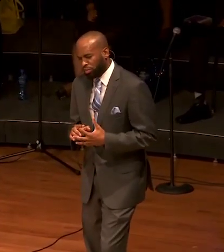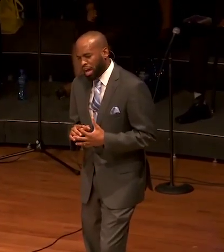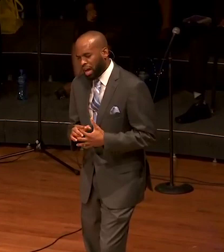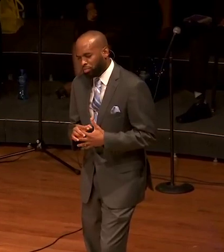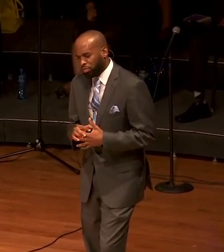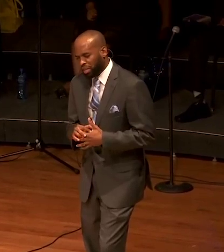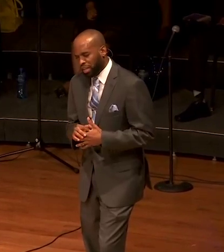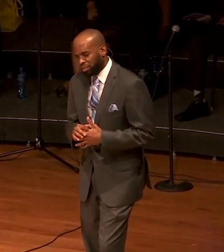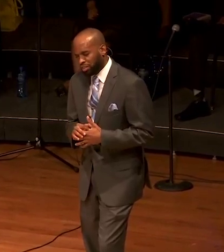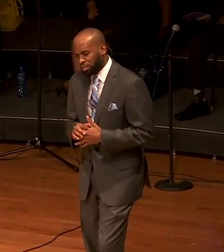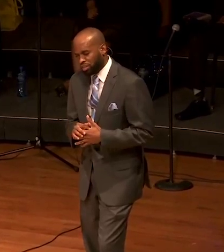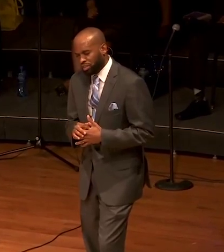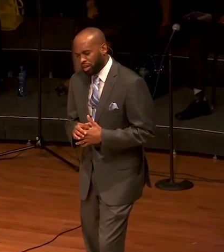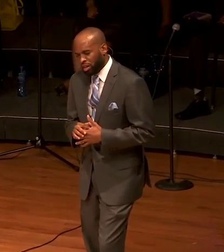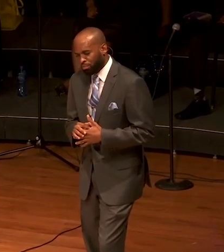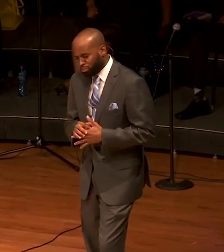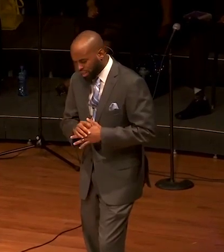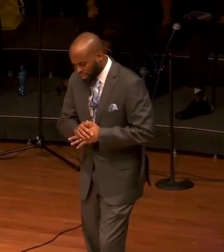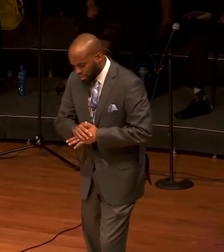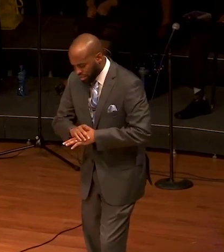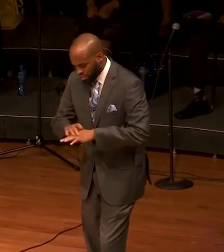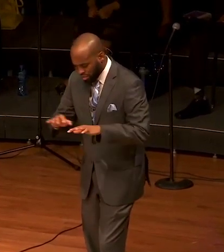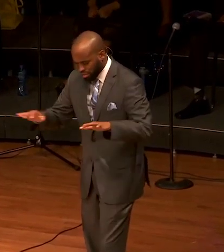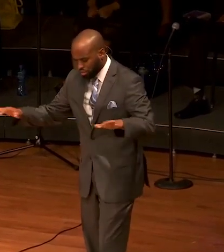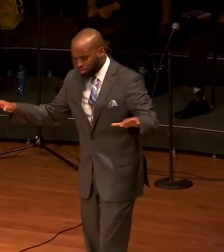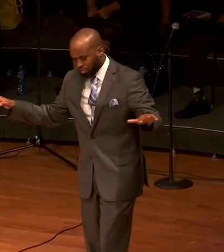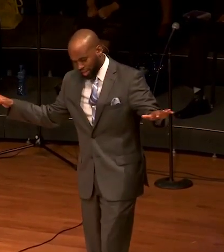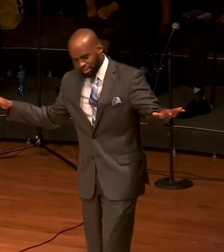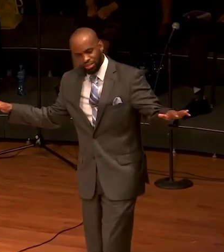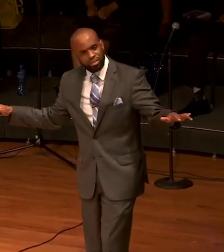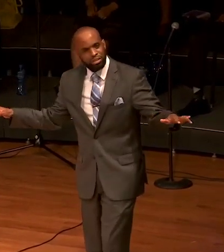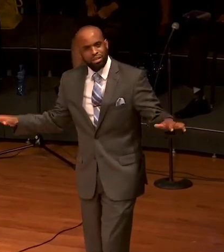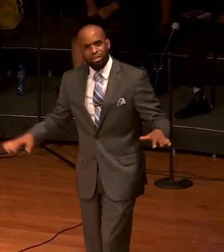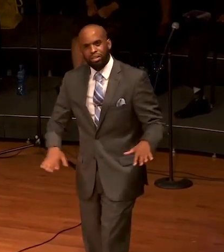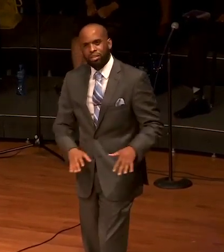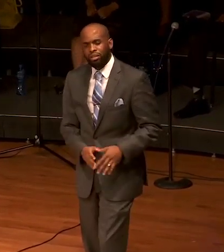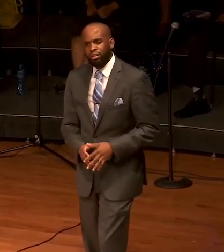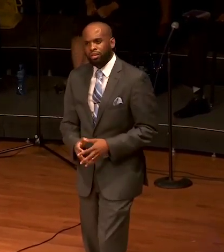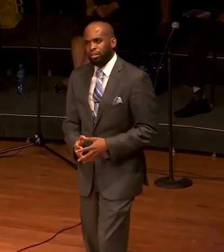that the Spirit of God would begin to just breeze over us.